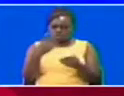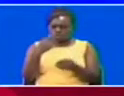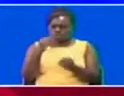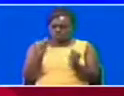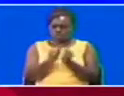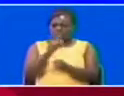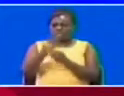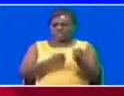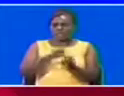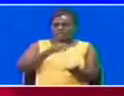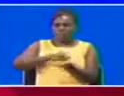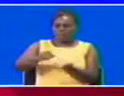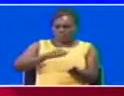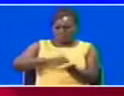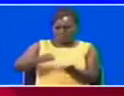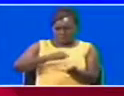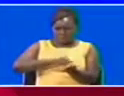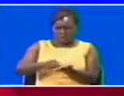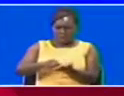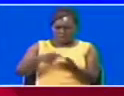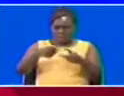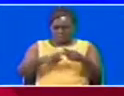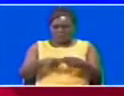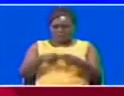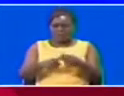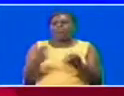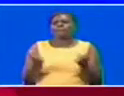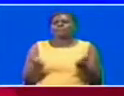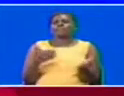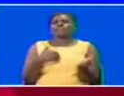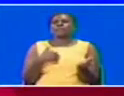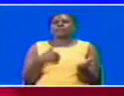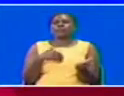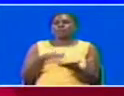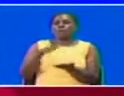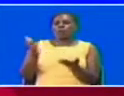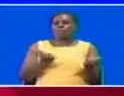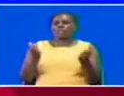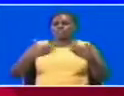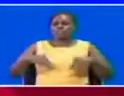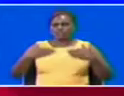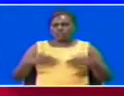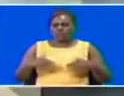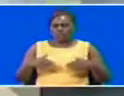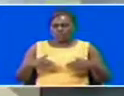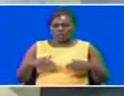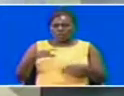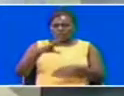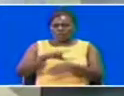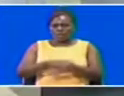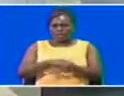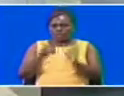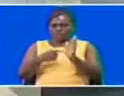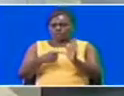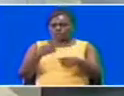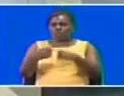later, publishing, printing and print machine manufacturers are still in business, with more investors like Gazelle Limited, one of the exhibitors at